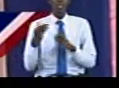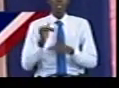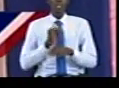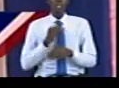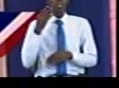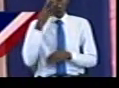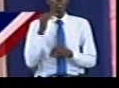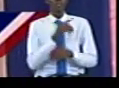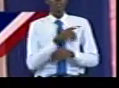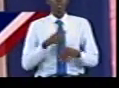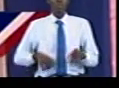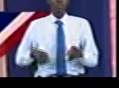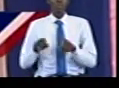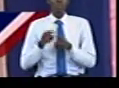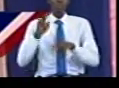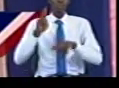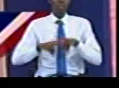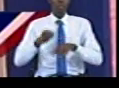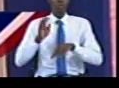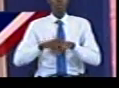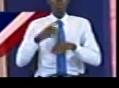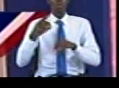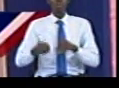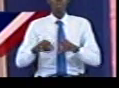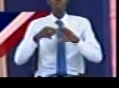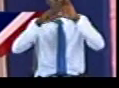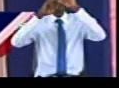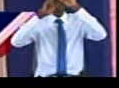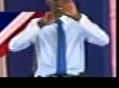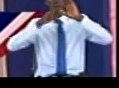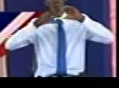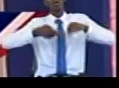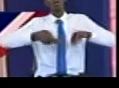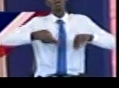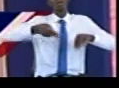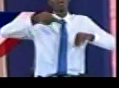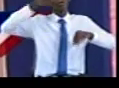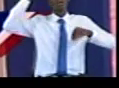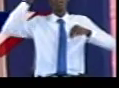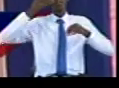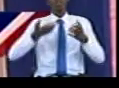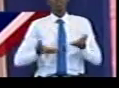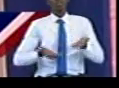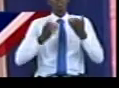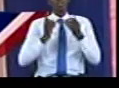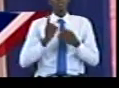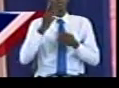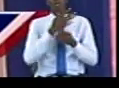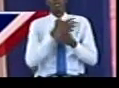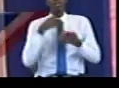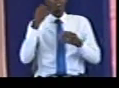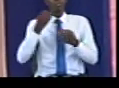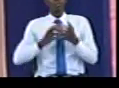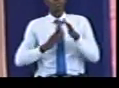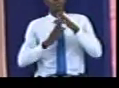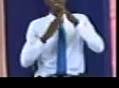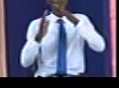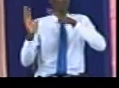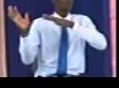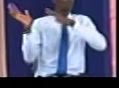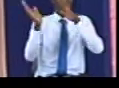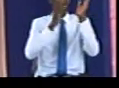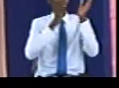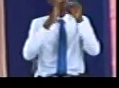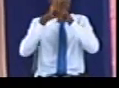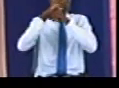throne, high and lifted up, and his train filled the temple. Above it stood the seraphims, each one had six